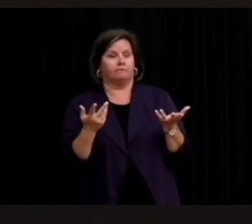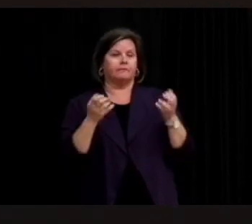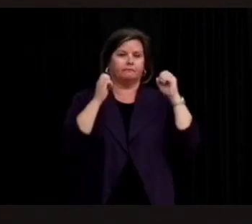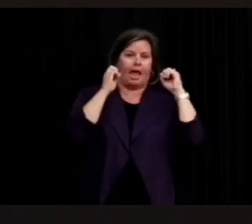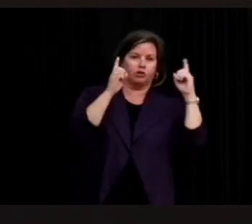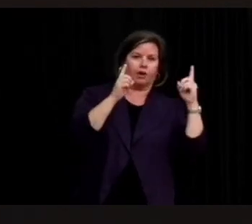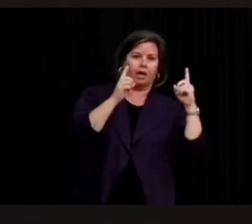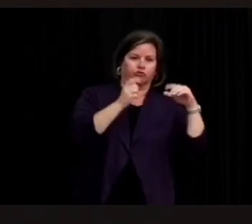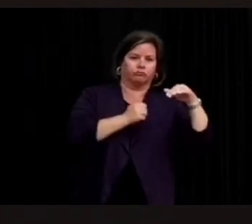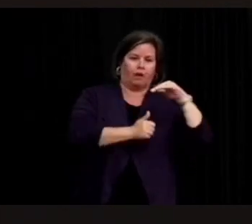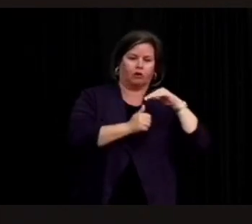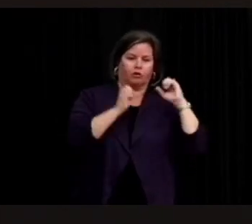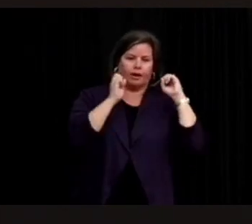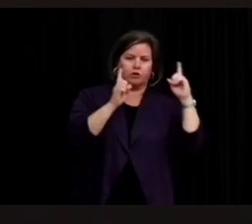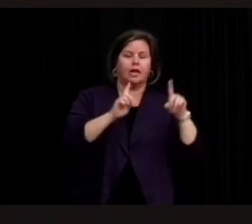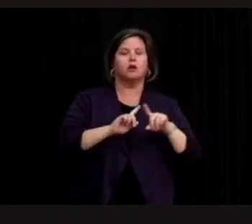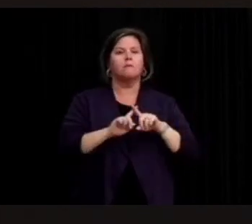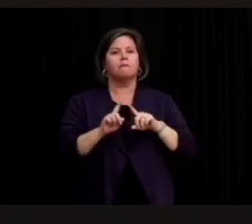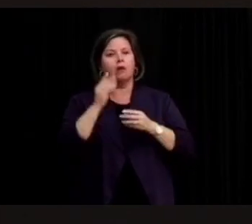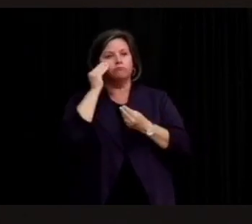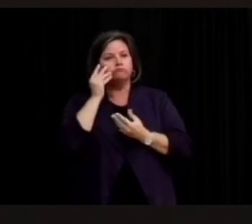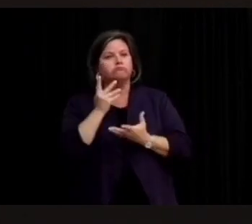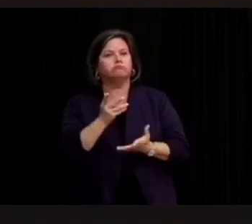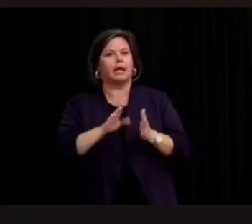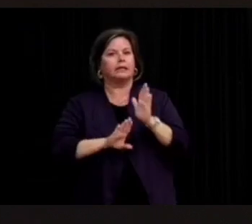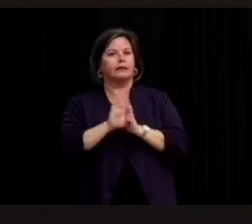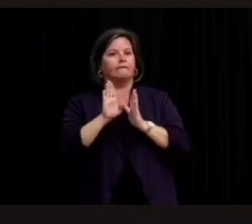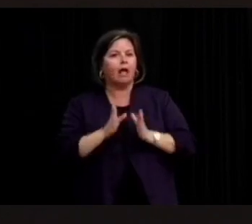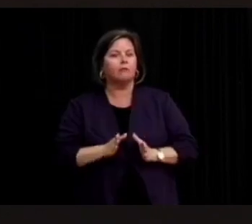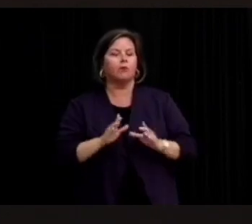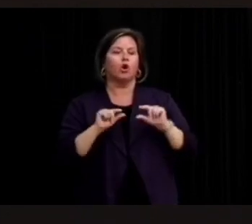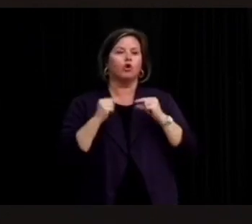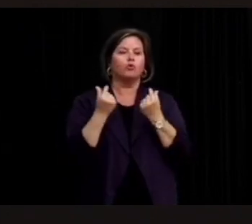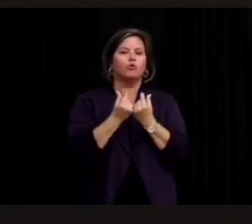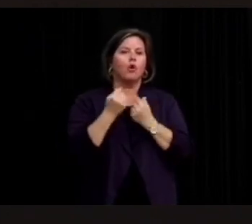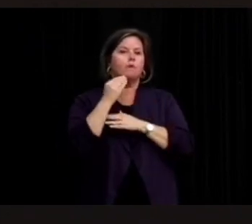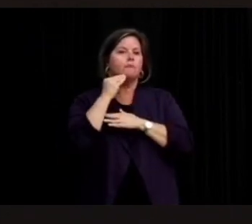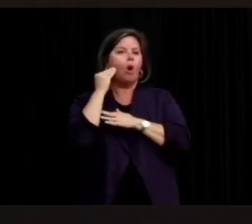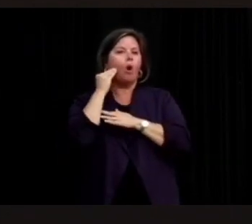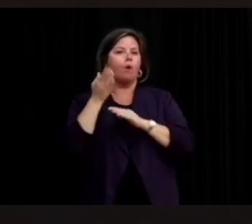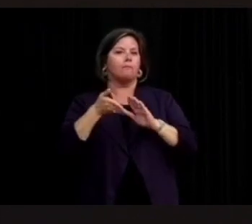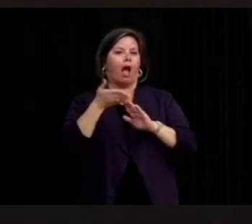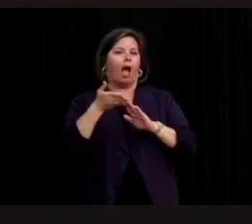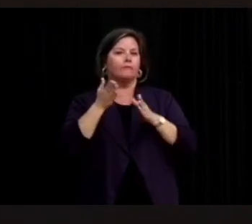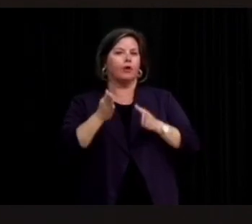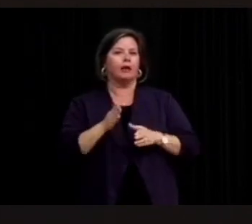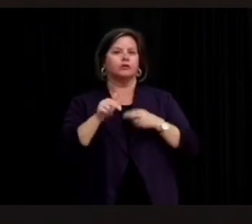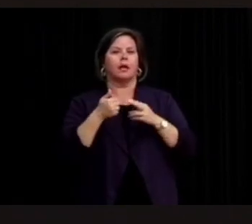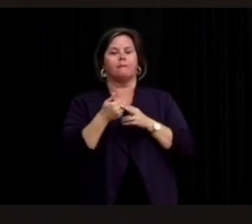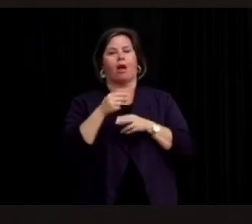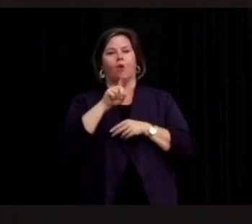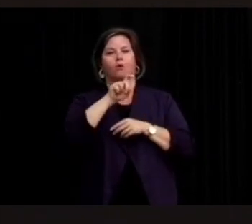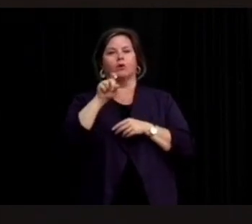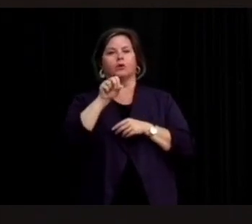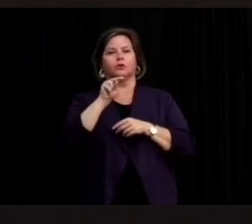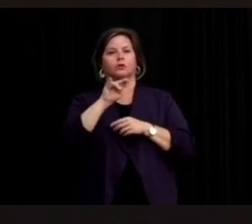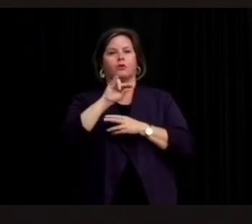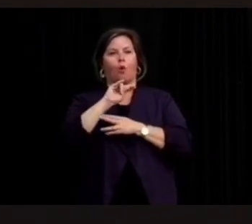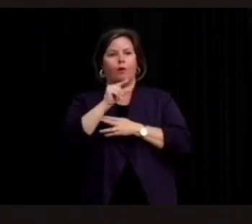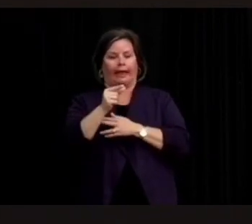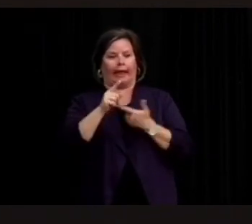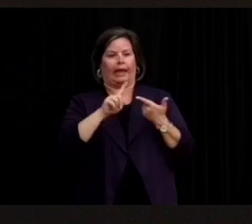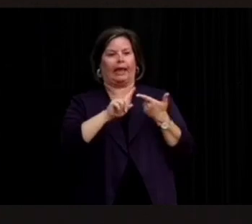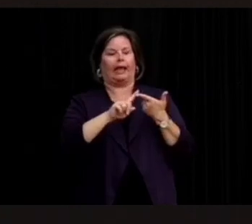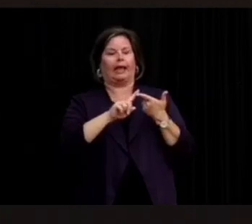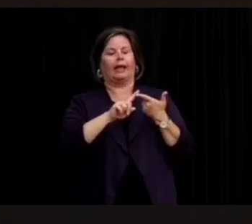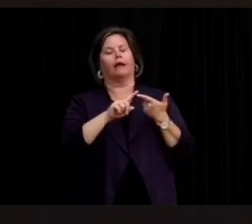but informing developers and group home operators about discrimination in zoning, better resources